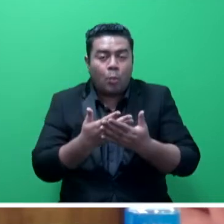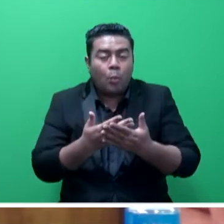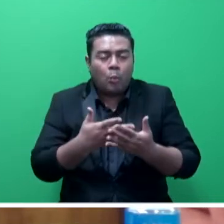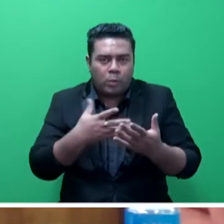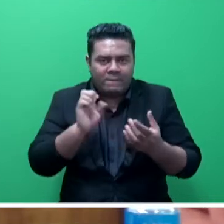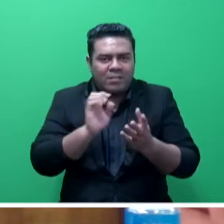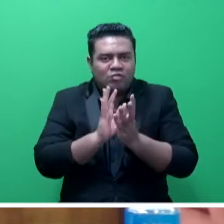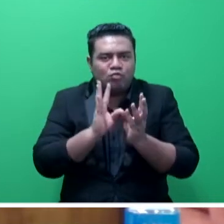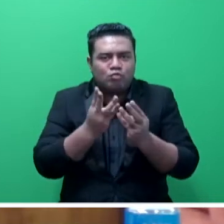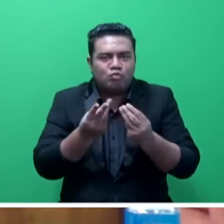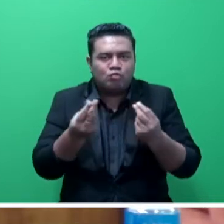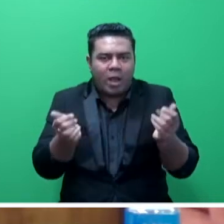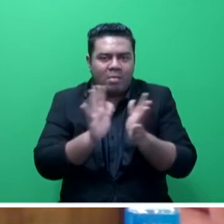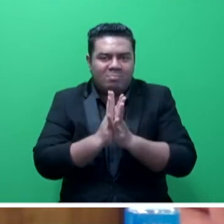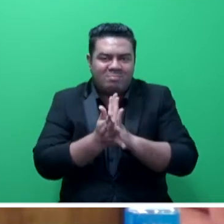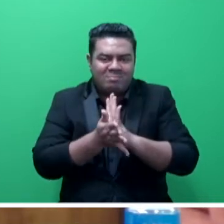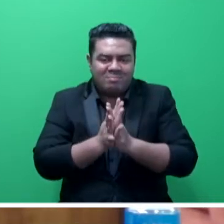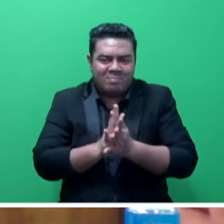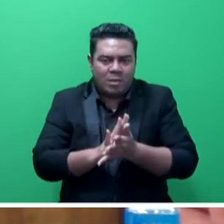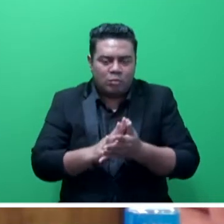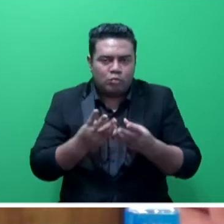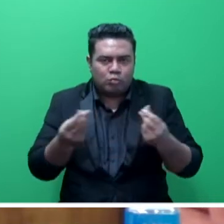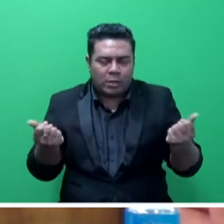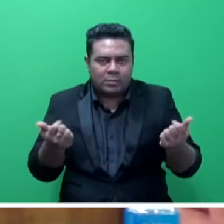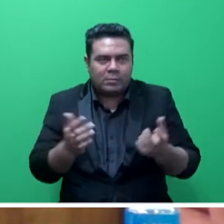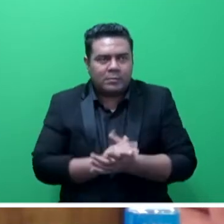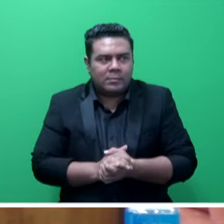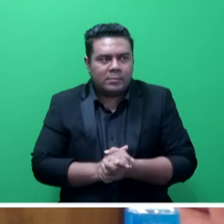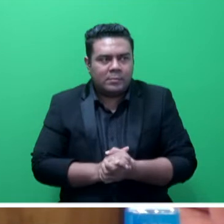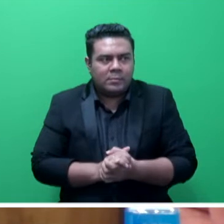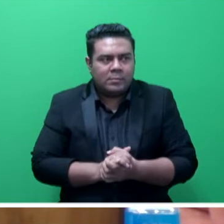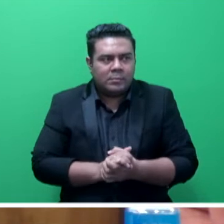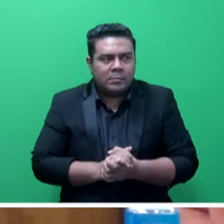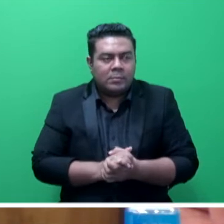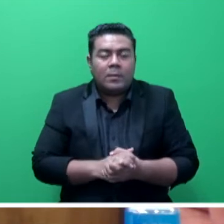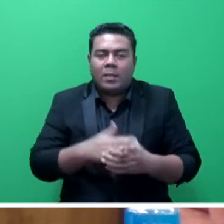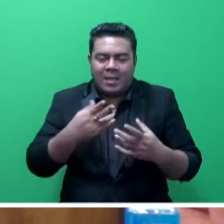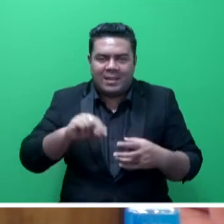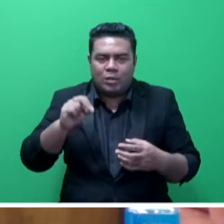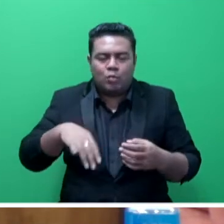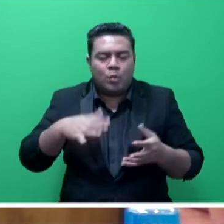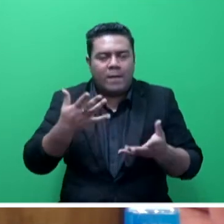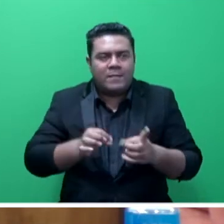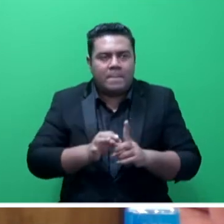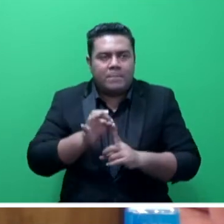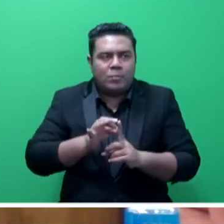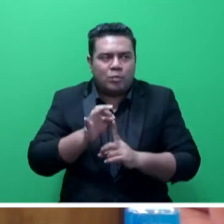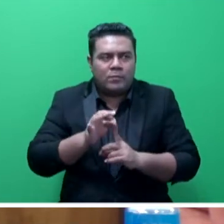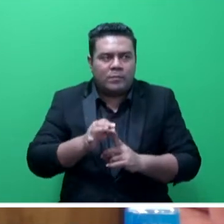dry spells and droughts. With this data, Mr. Speaker, sir, the need to improve our weather and